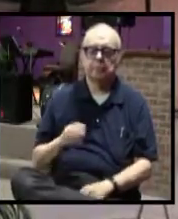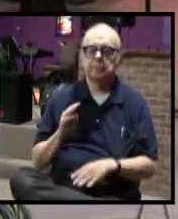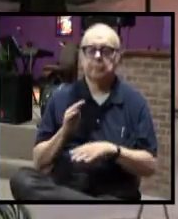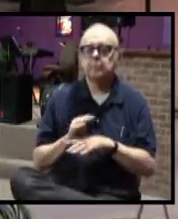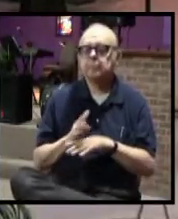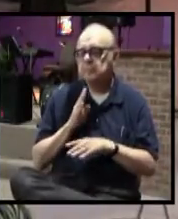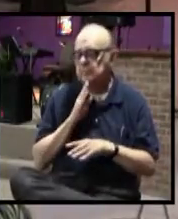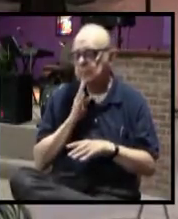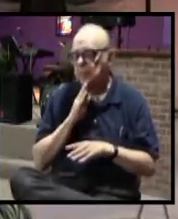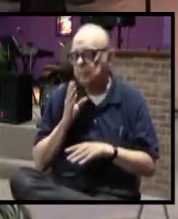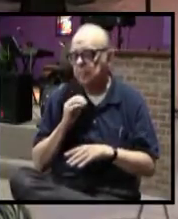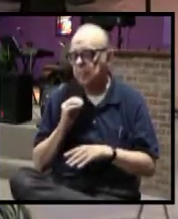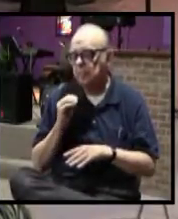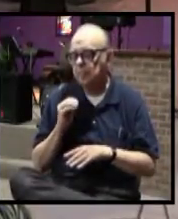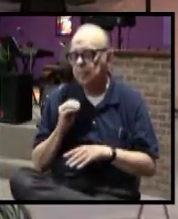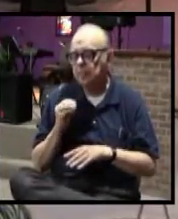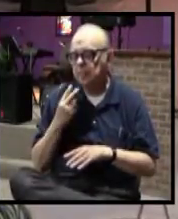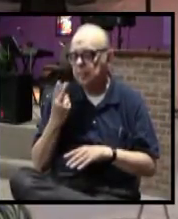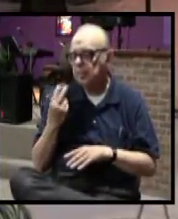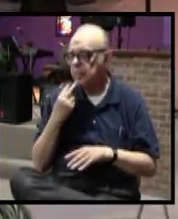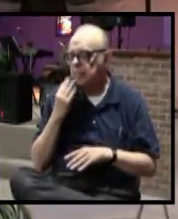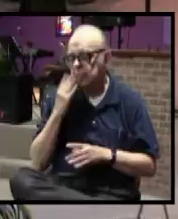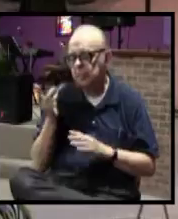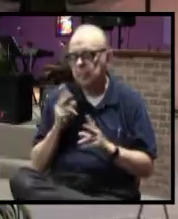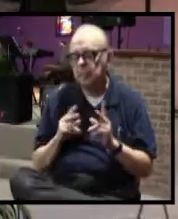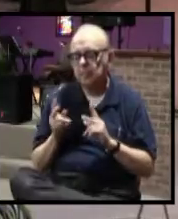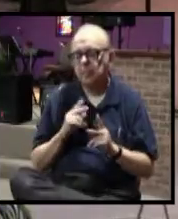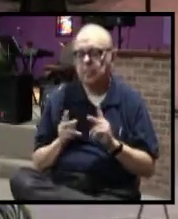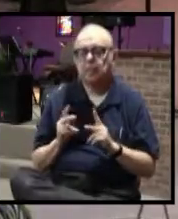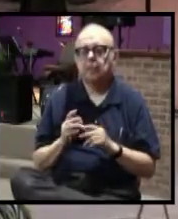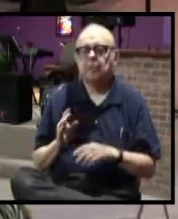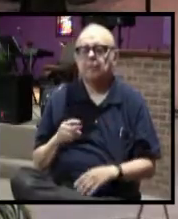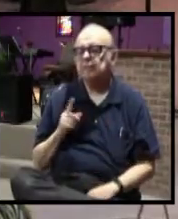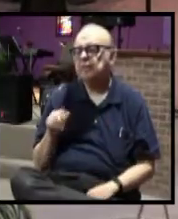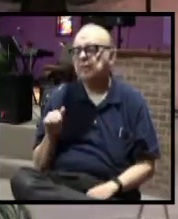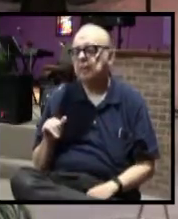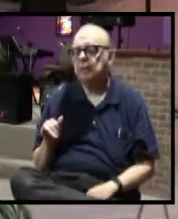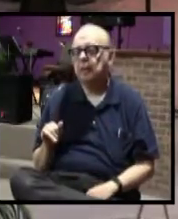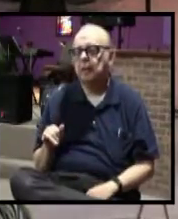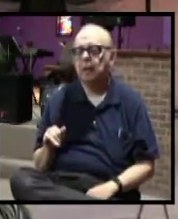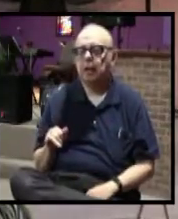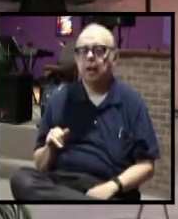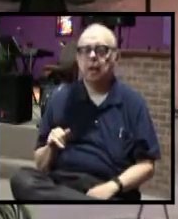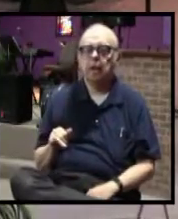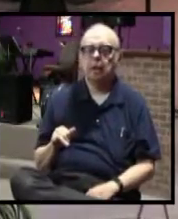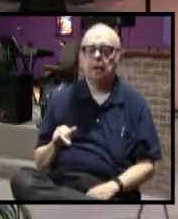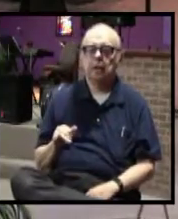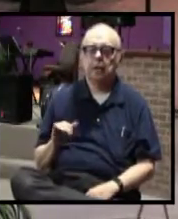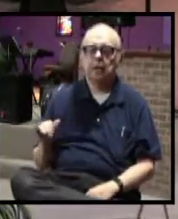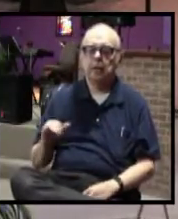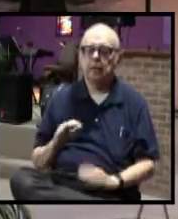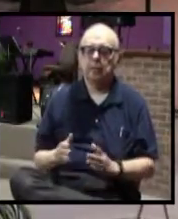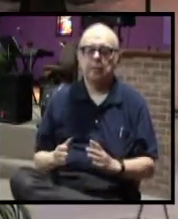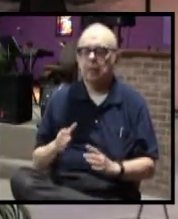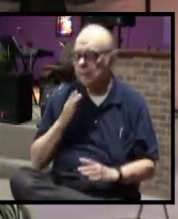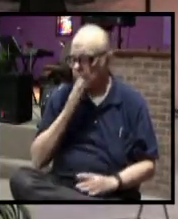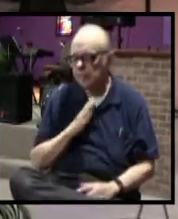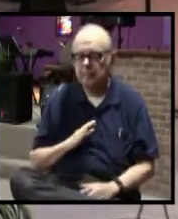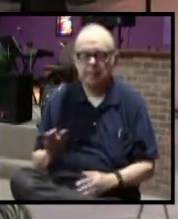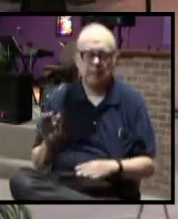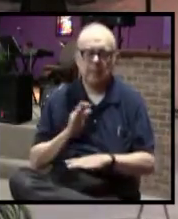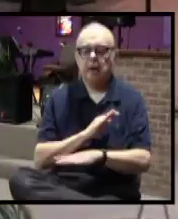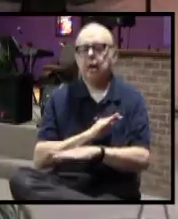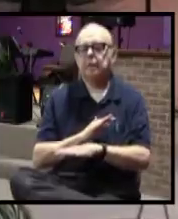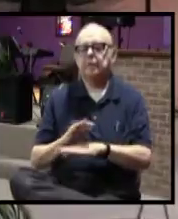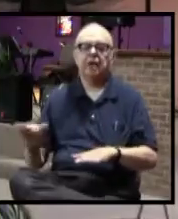So, Tony talked to the cafe owner, and he says, do you know these people? And he says, oh yeah. This is the same group of women